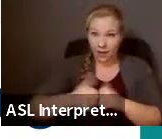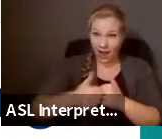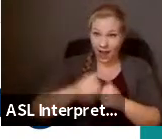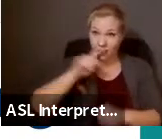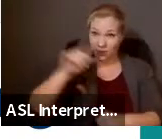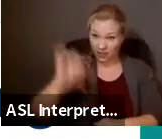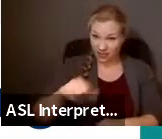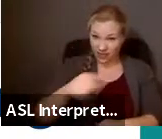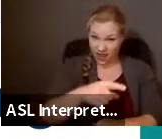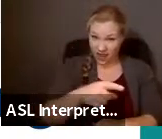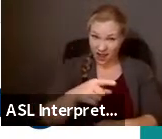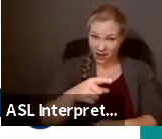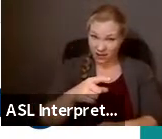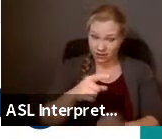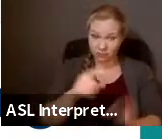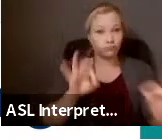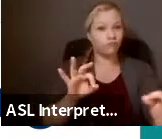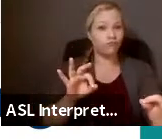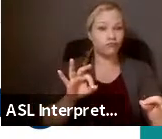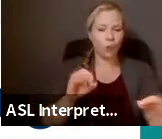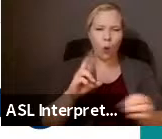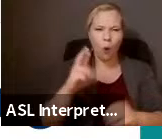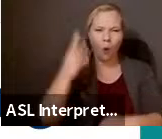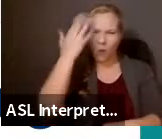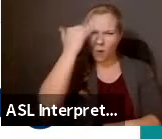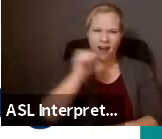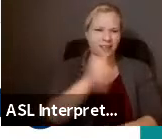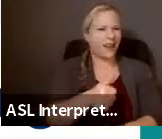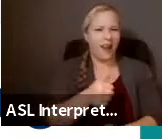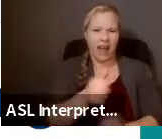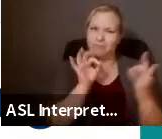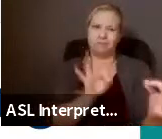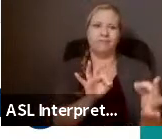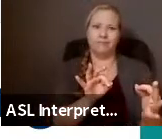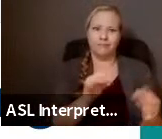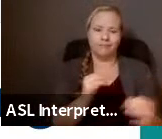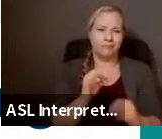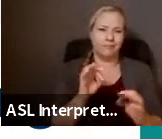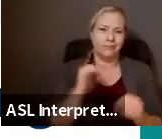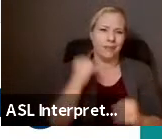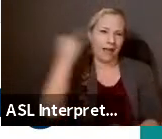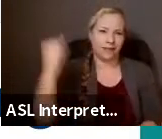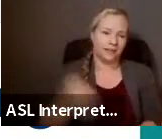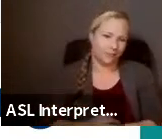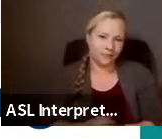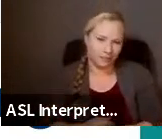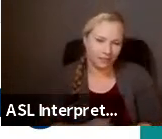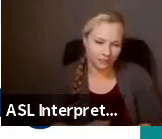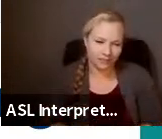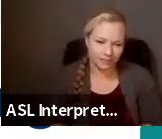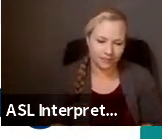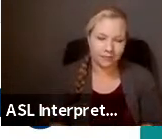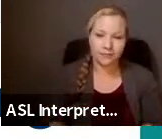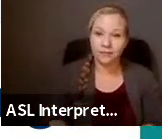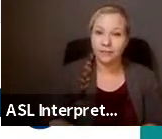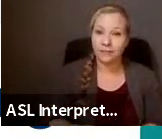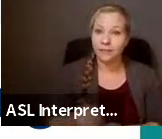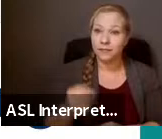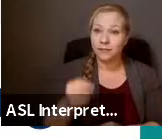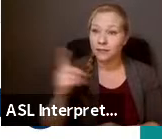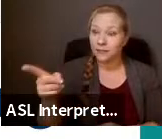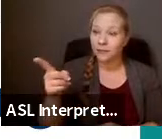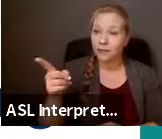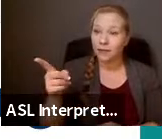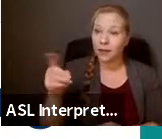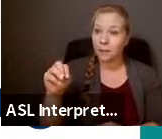ideal, and why? We have a couple comments. One from Mark's got his hand up, and then Guthrie